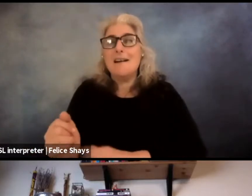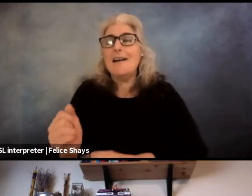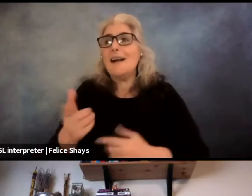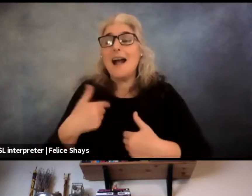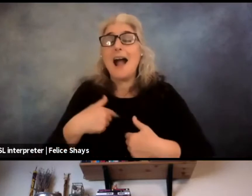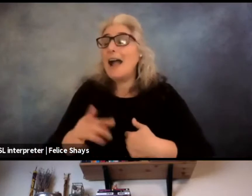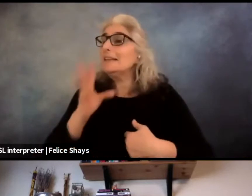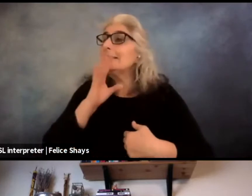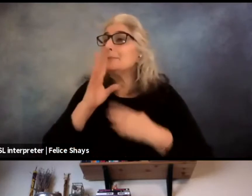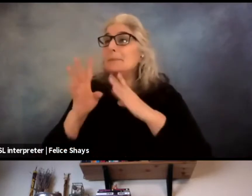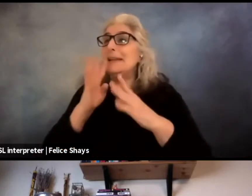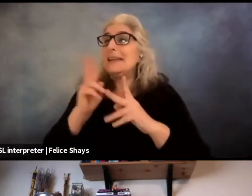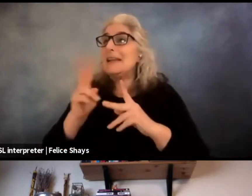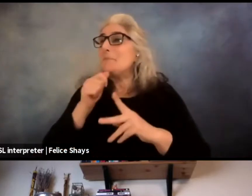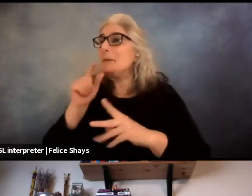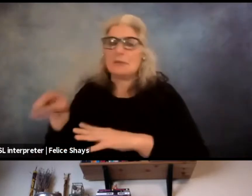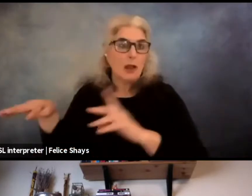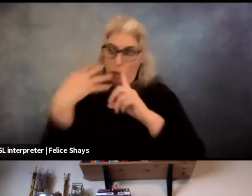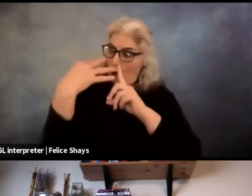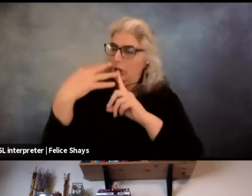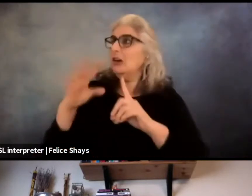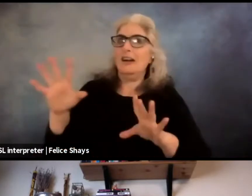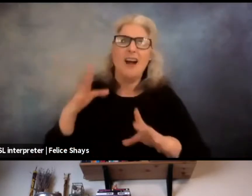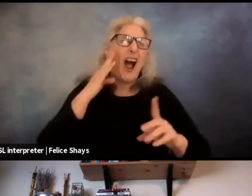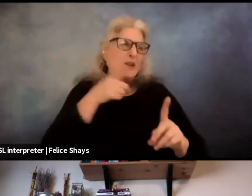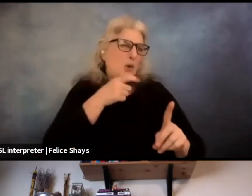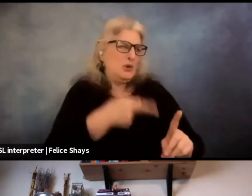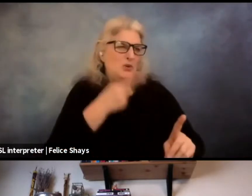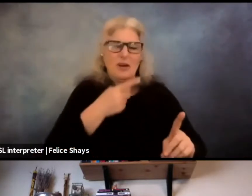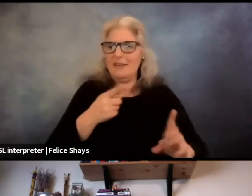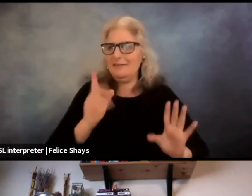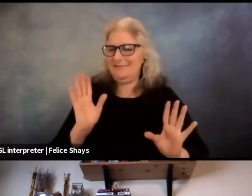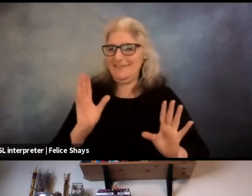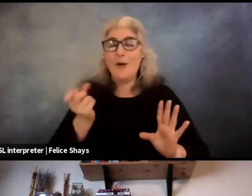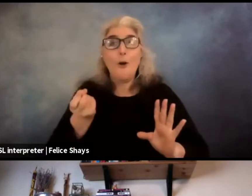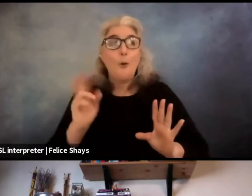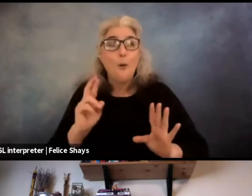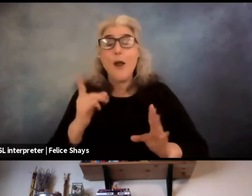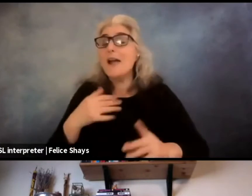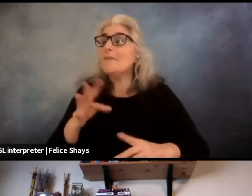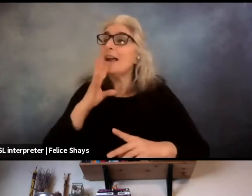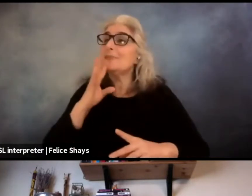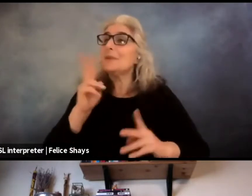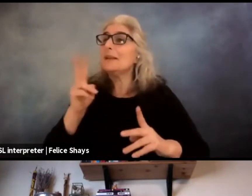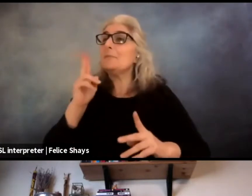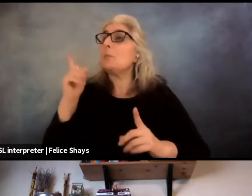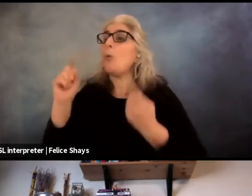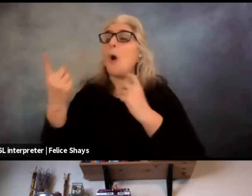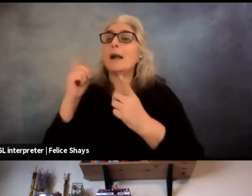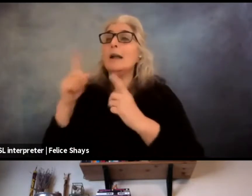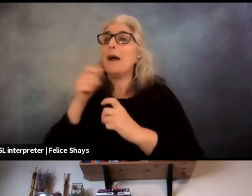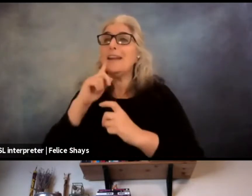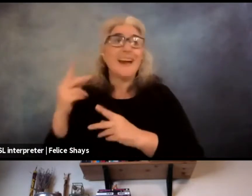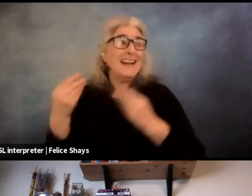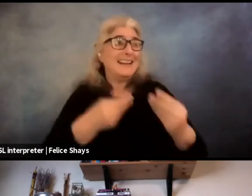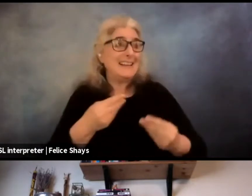say or kind of get rewarded by what I say, right? It's more